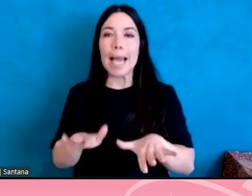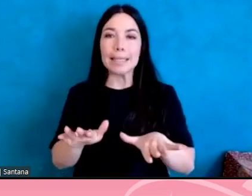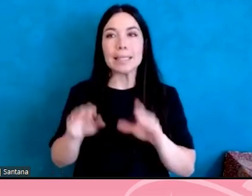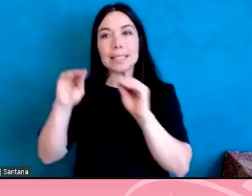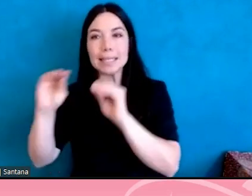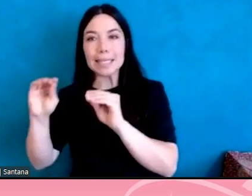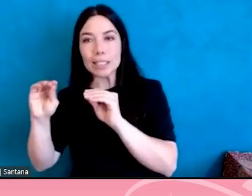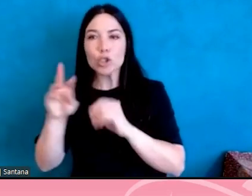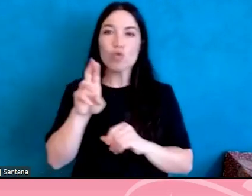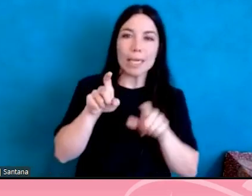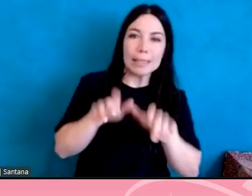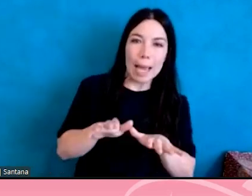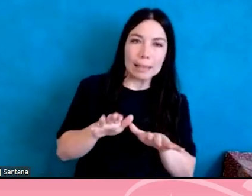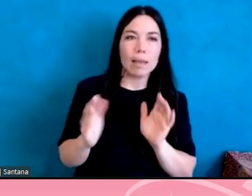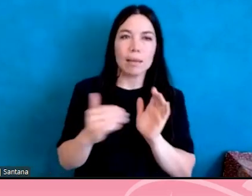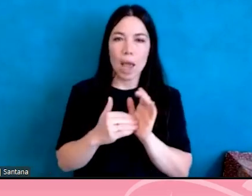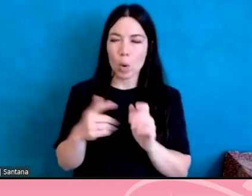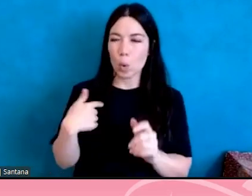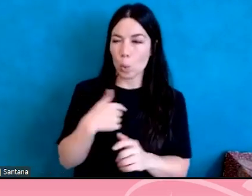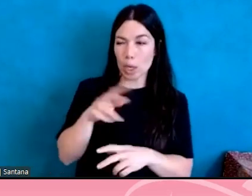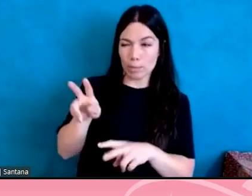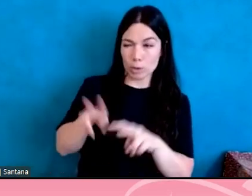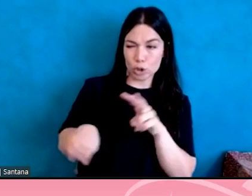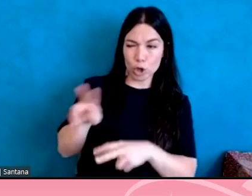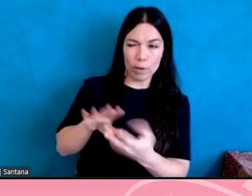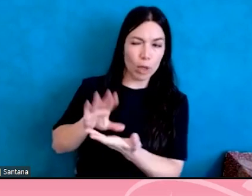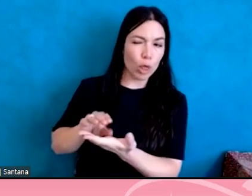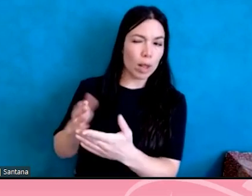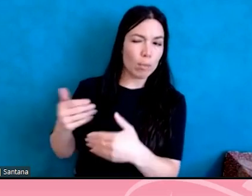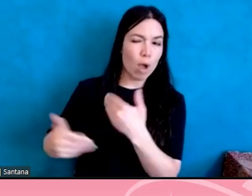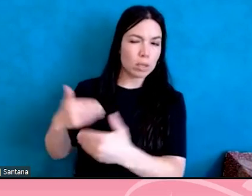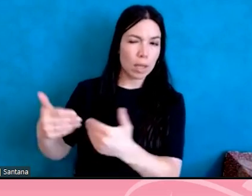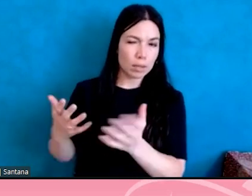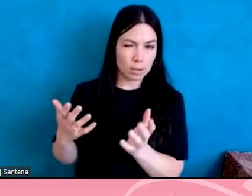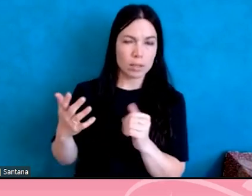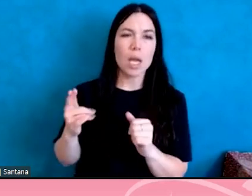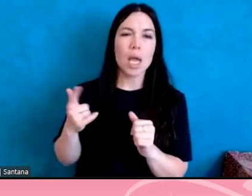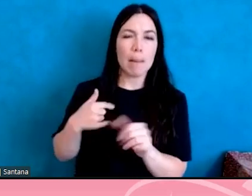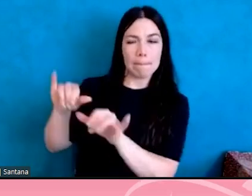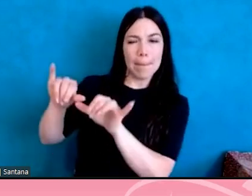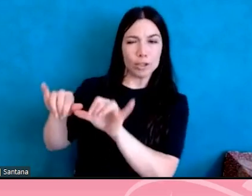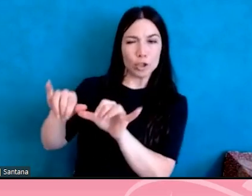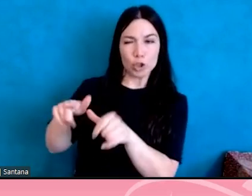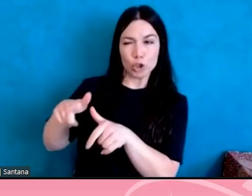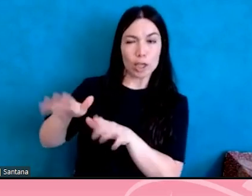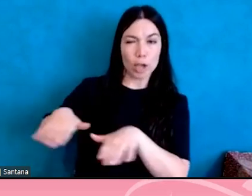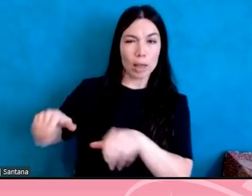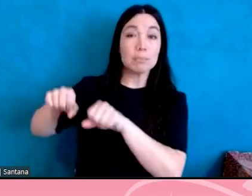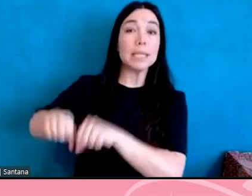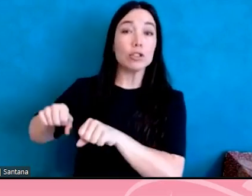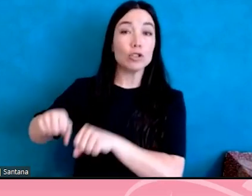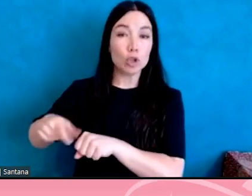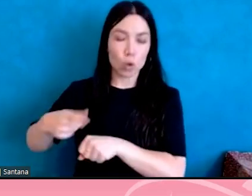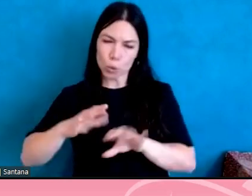where we observe and evaluate the learning process. It measures the potential of the child to acquire whatever